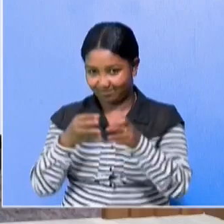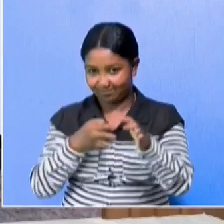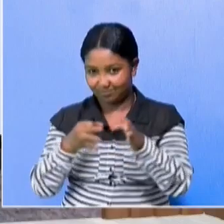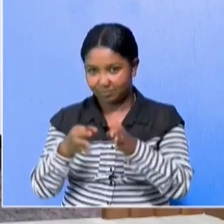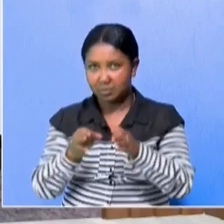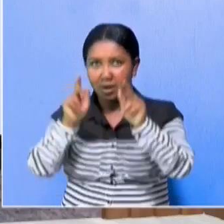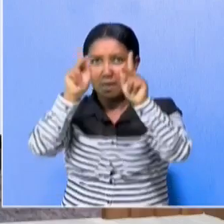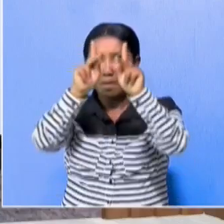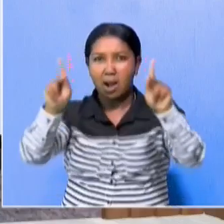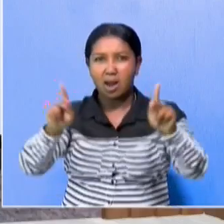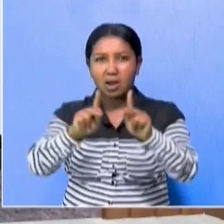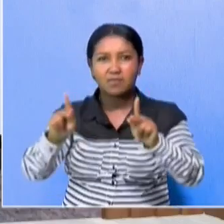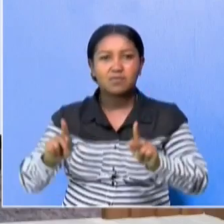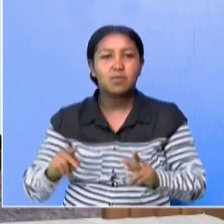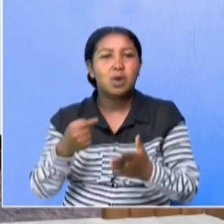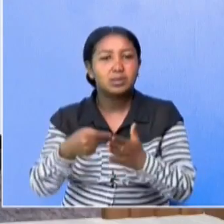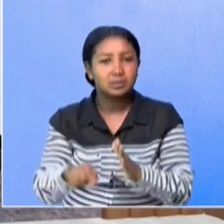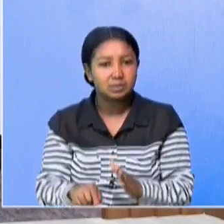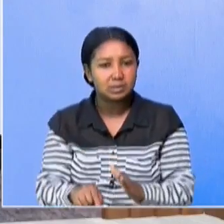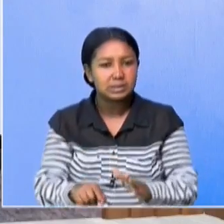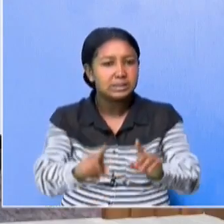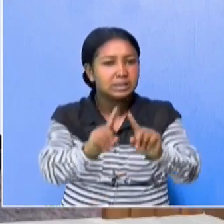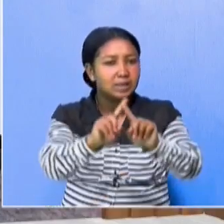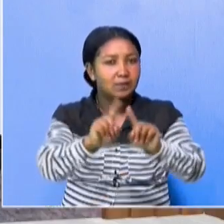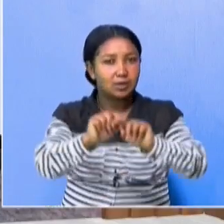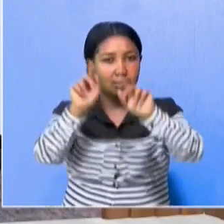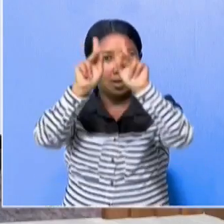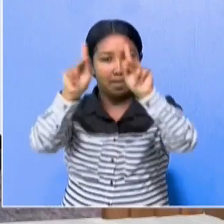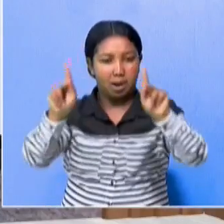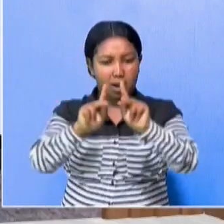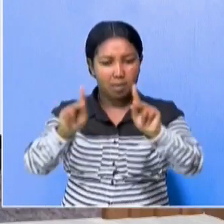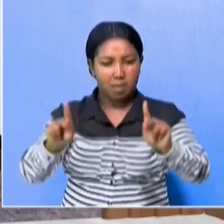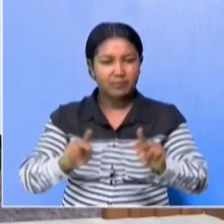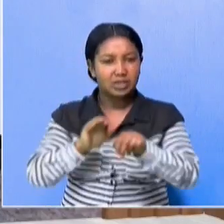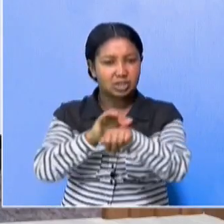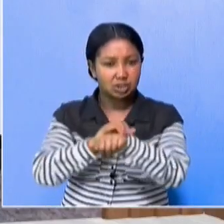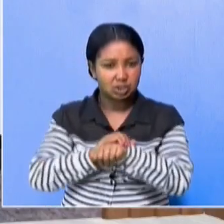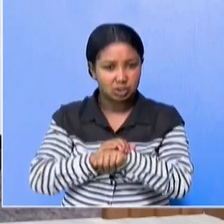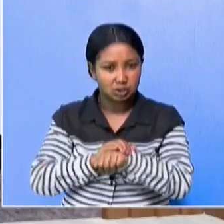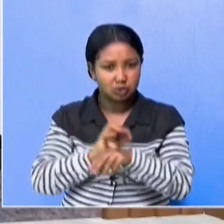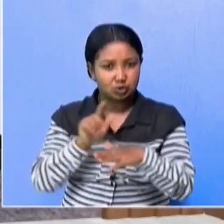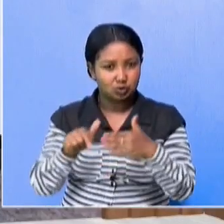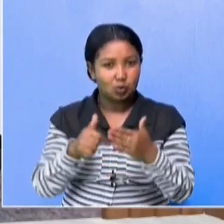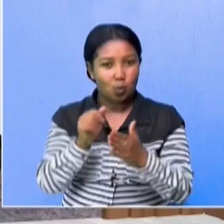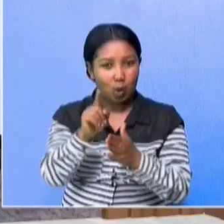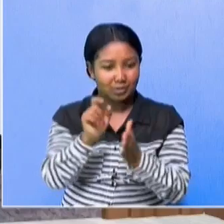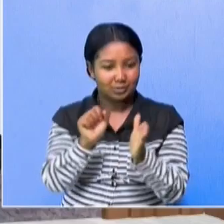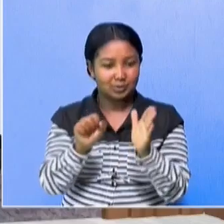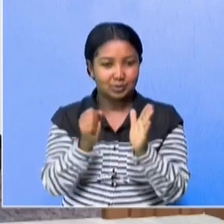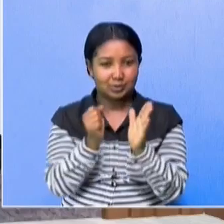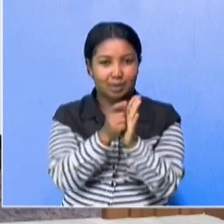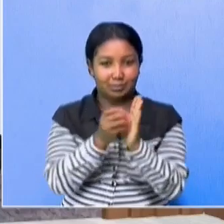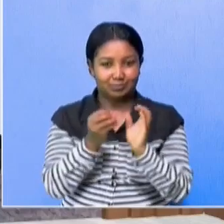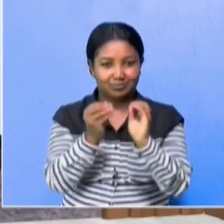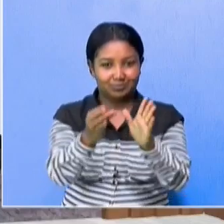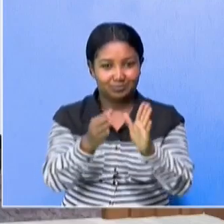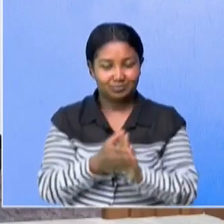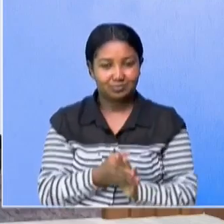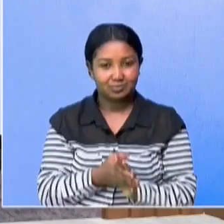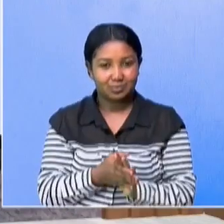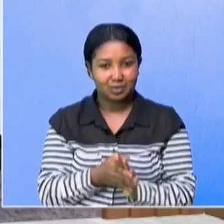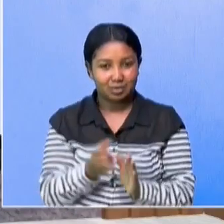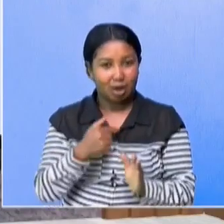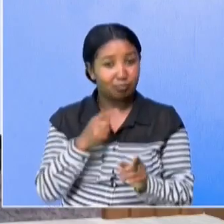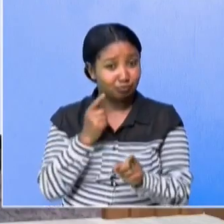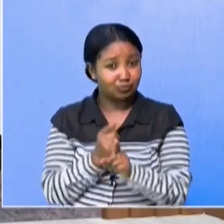paragraph means. There are different kinds of paragraphs in English. So let me give you one sample example, for instance.